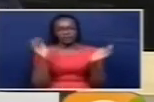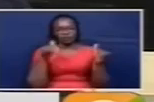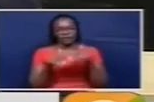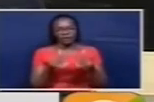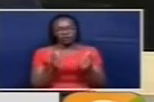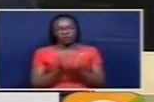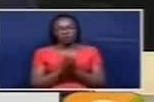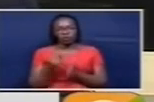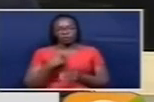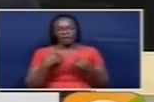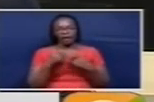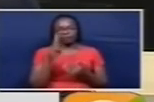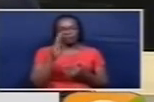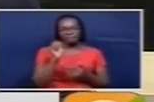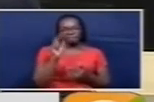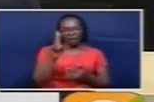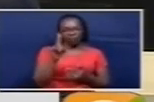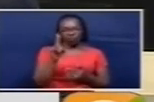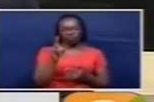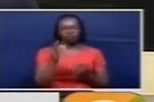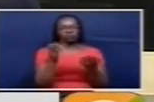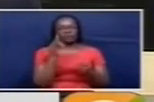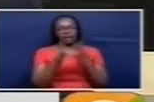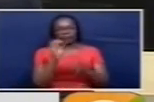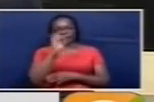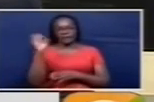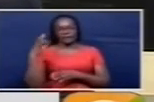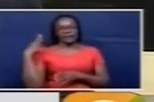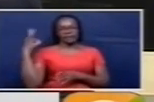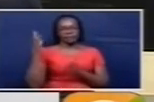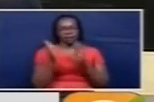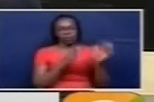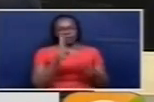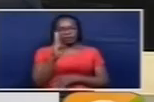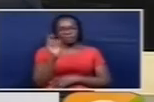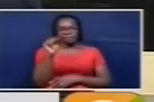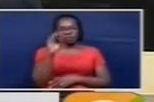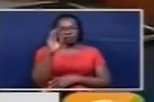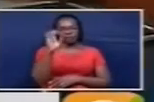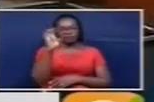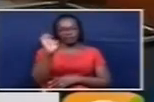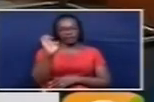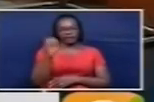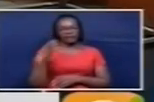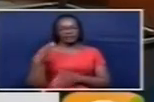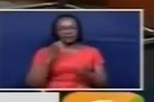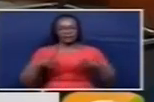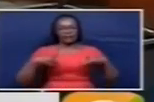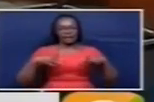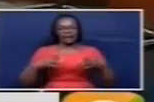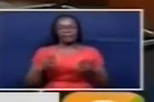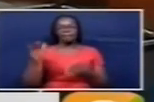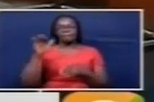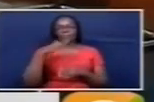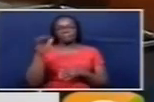in studio with Babu Owino, ODM and Bakassi East parliamentary aspirant, and Boniface Mwangi, Sarehe parliamentary aspirant in